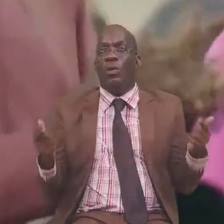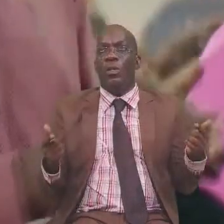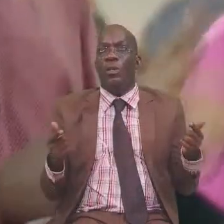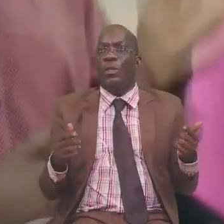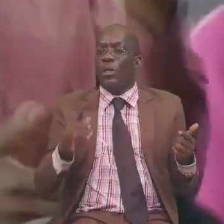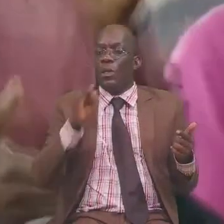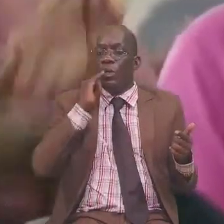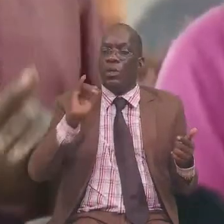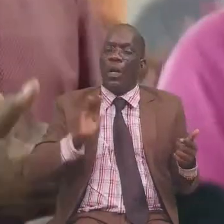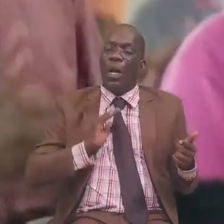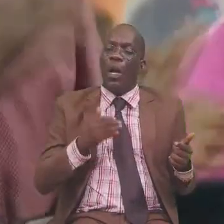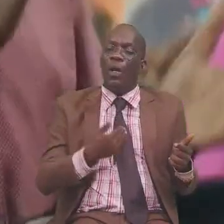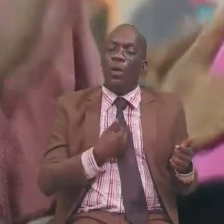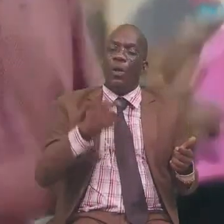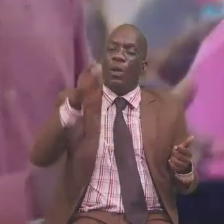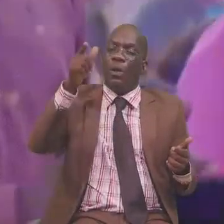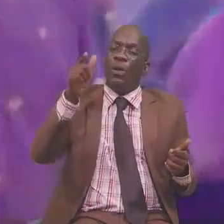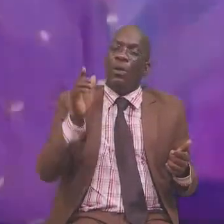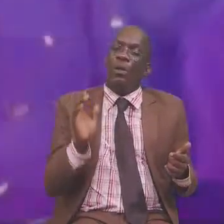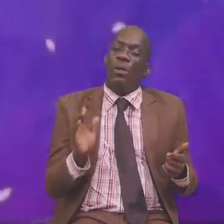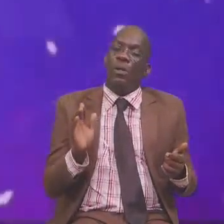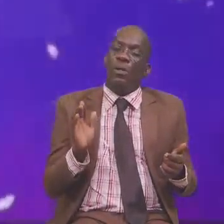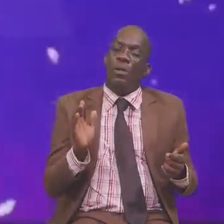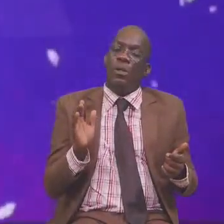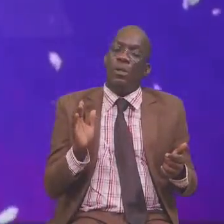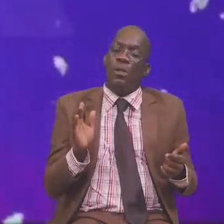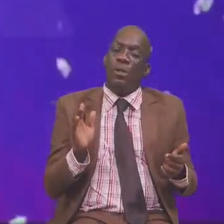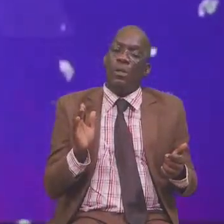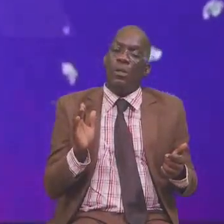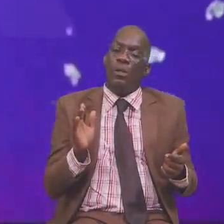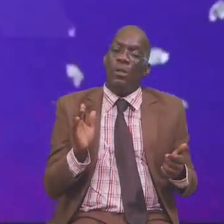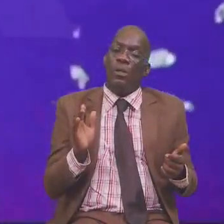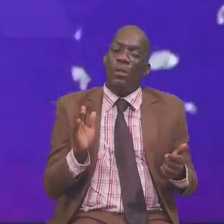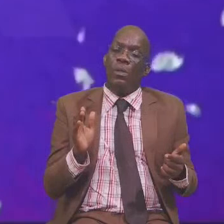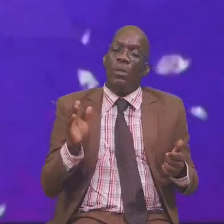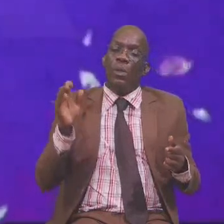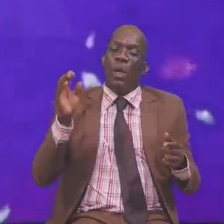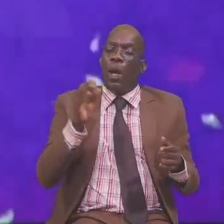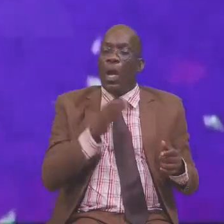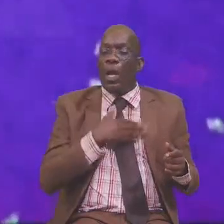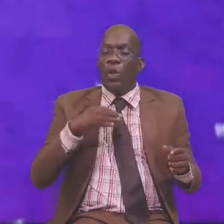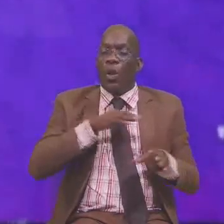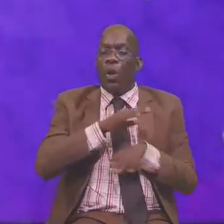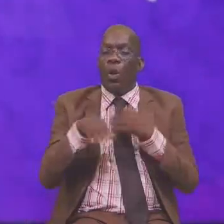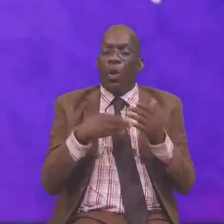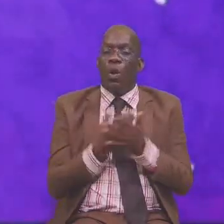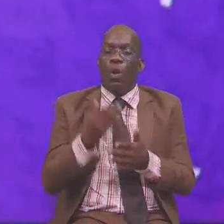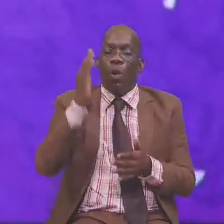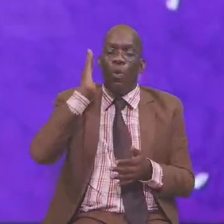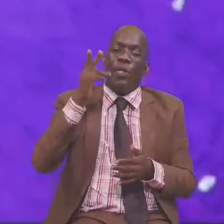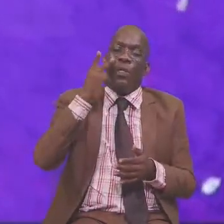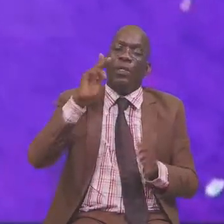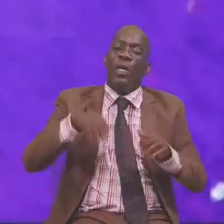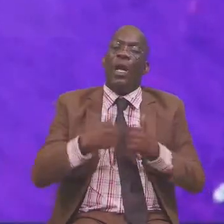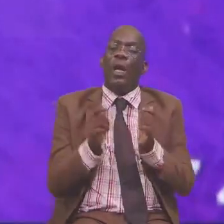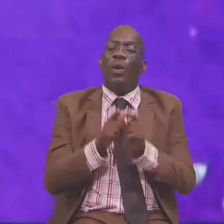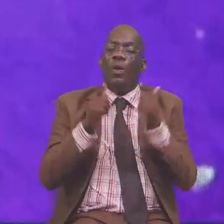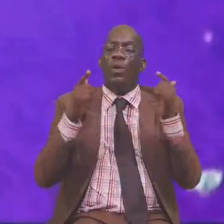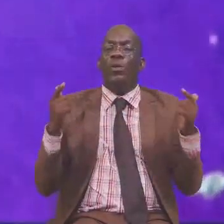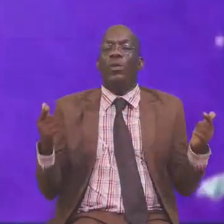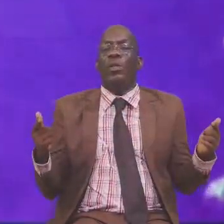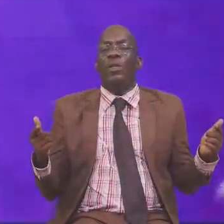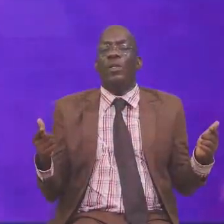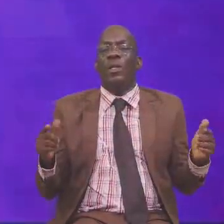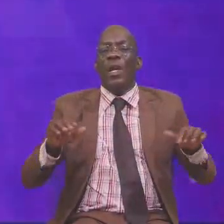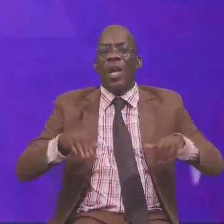great is our God, and all will see how